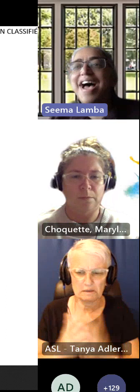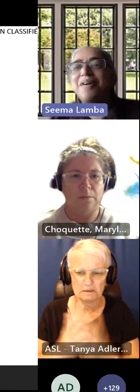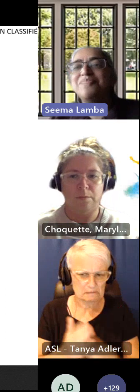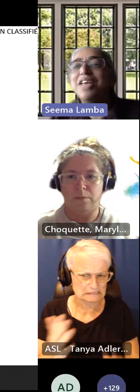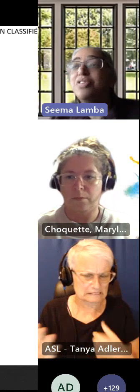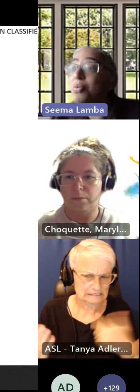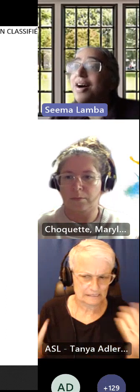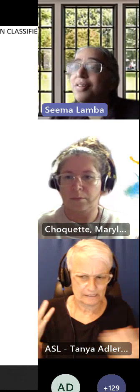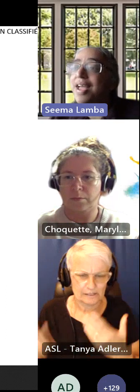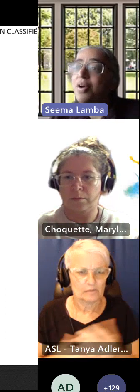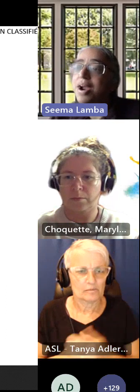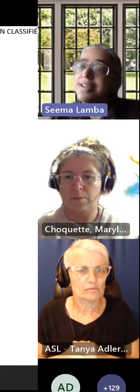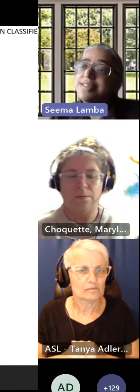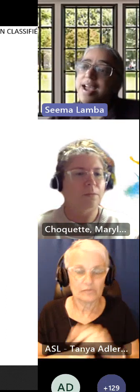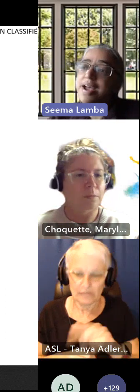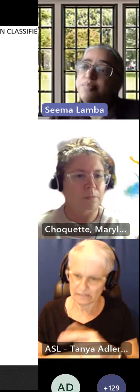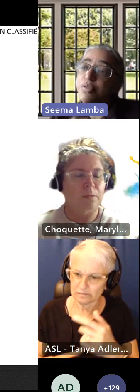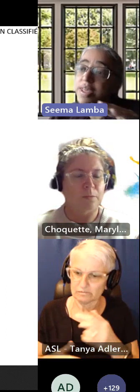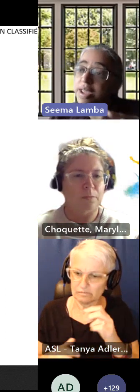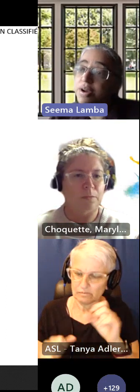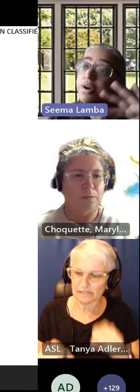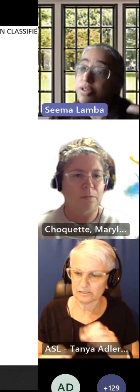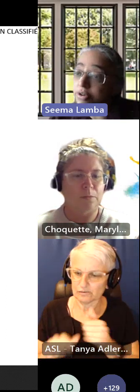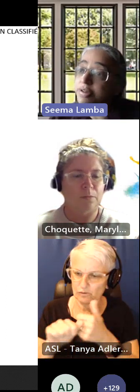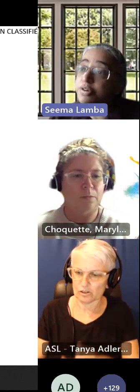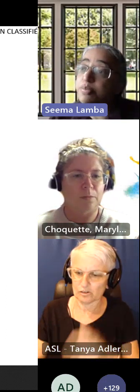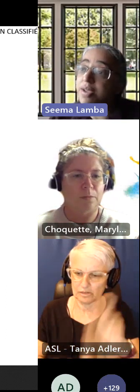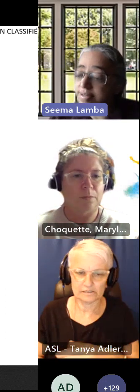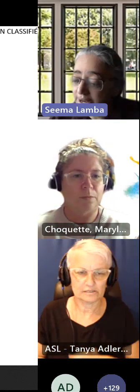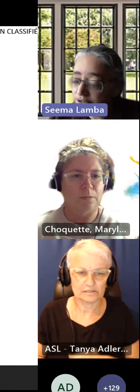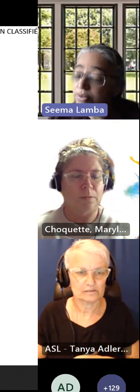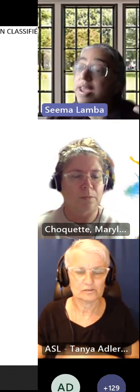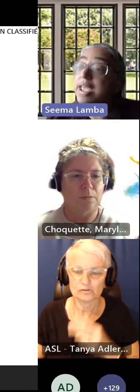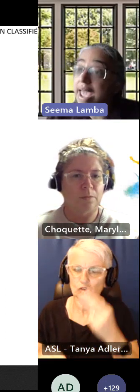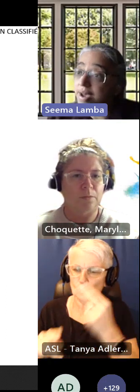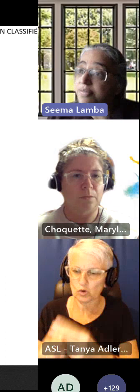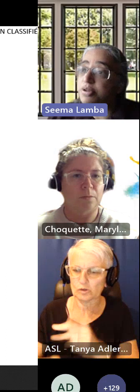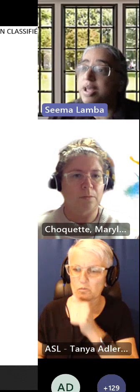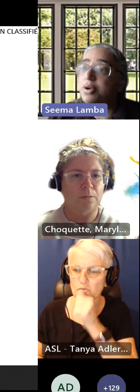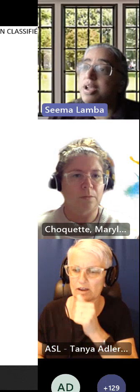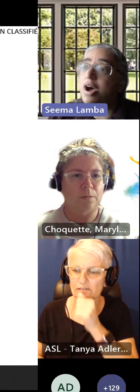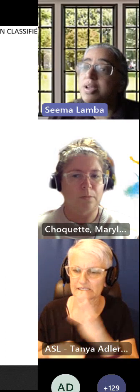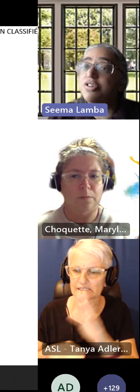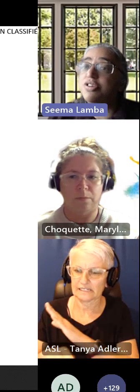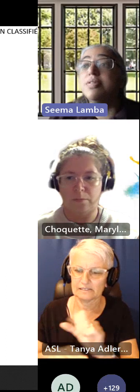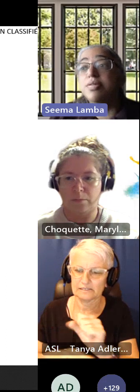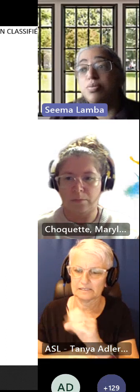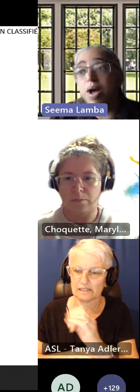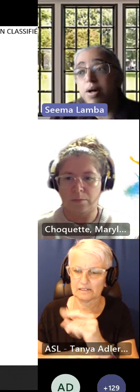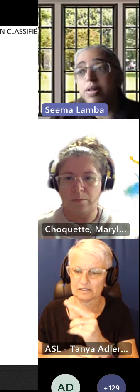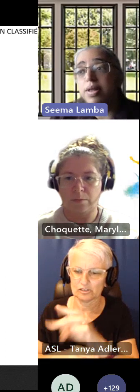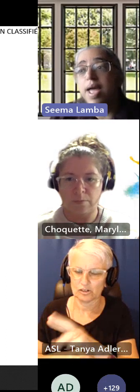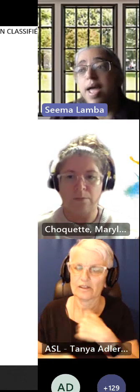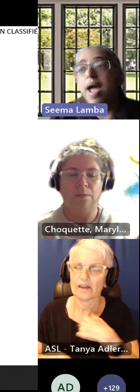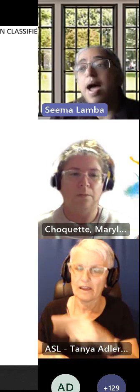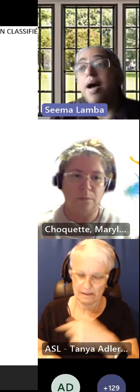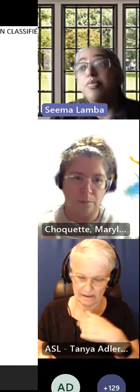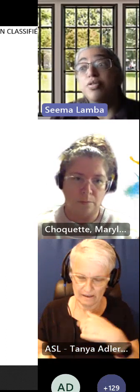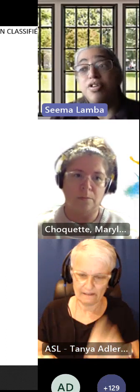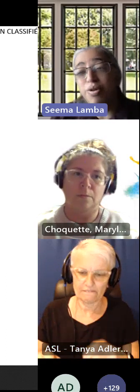something as well, right? So they're considered private sector. They have employment equity obligations as